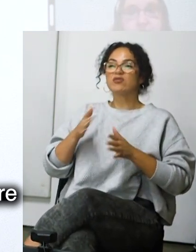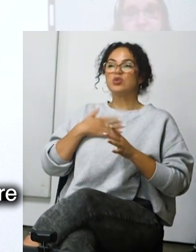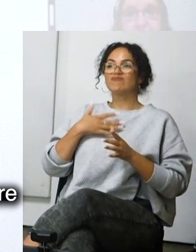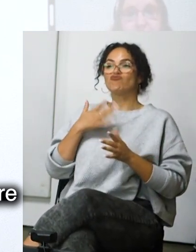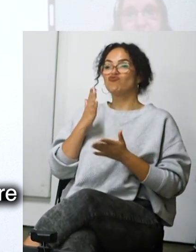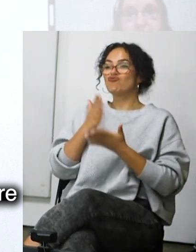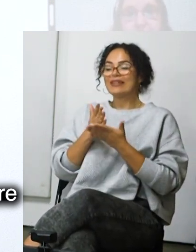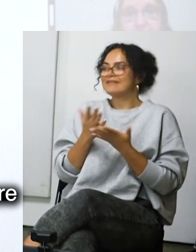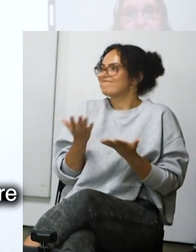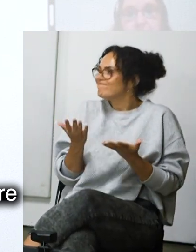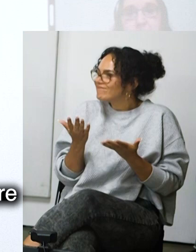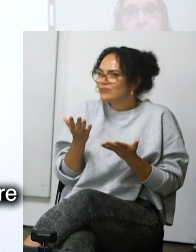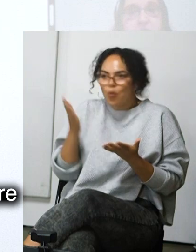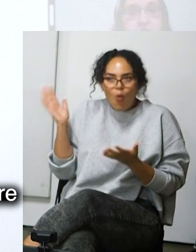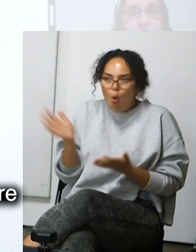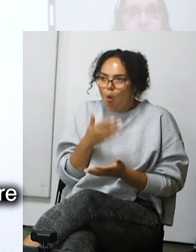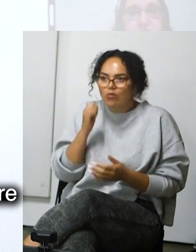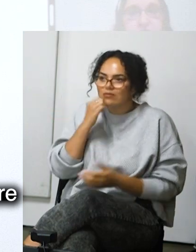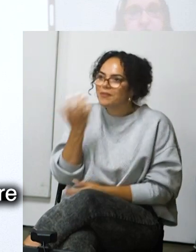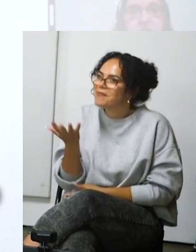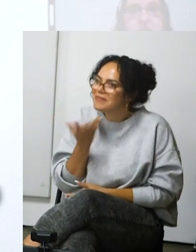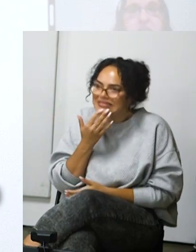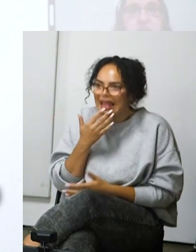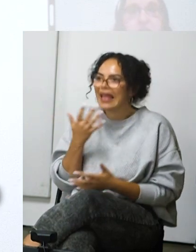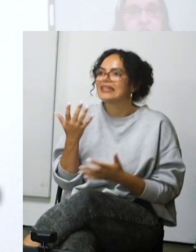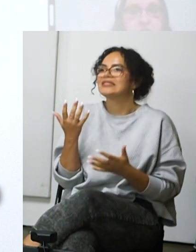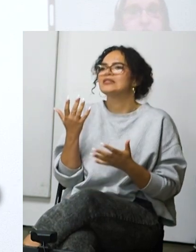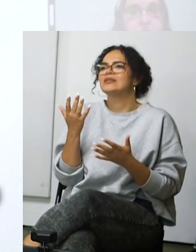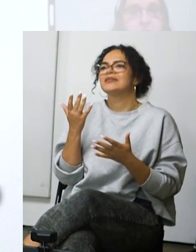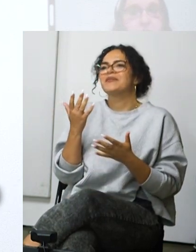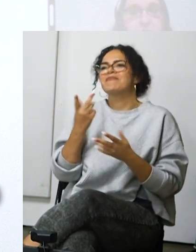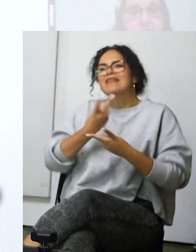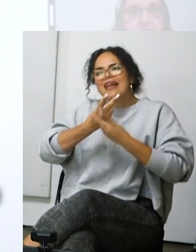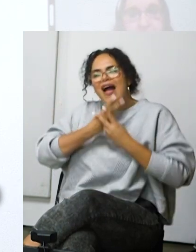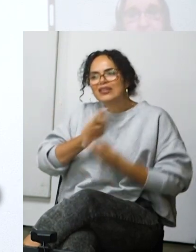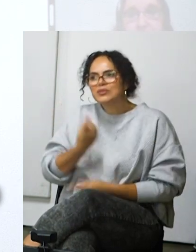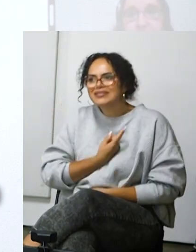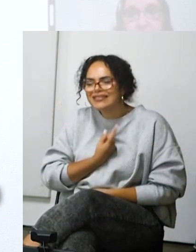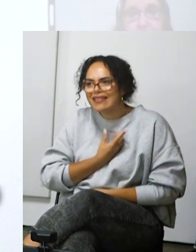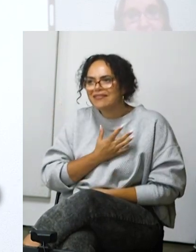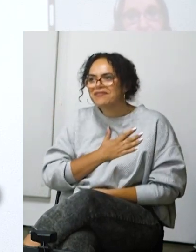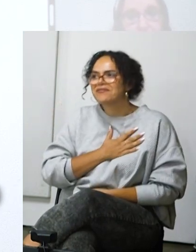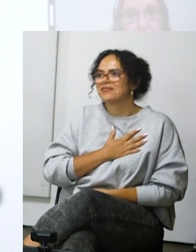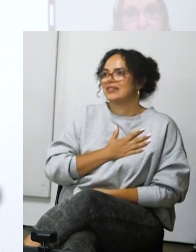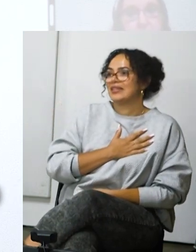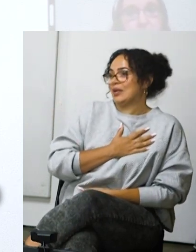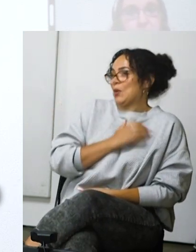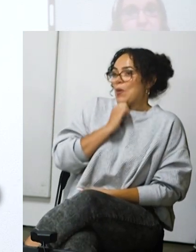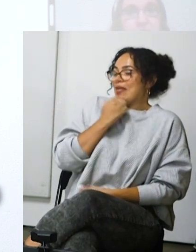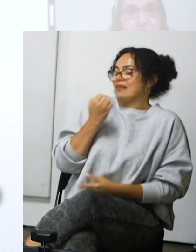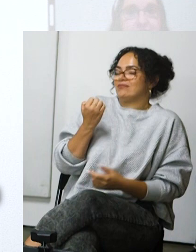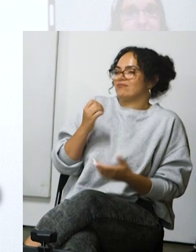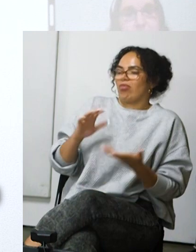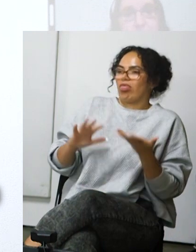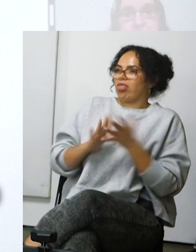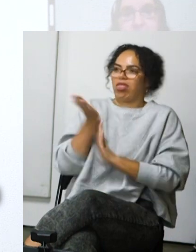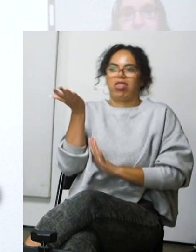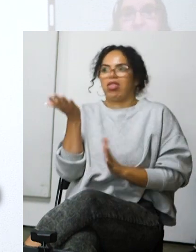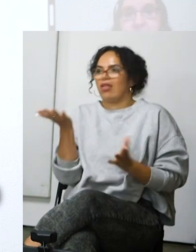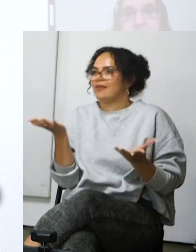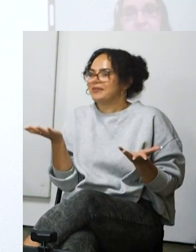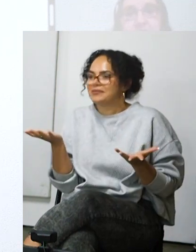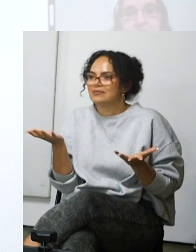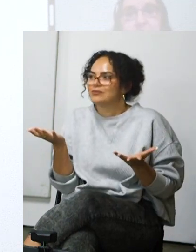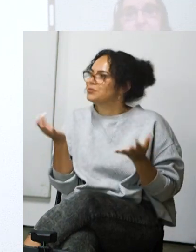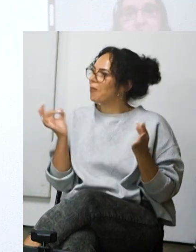going to make mistakes, and be gracious to ourselves and to others when we inevitably mess up or we are less than